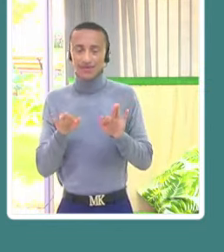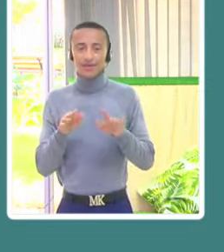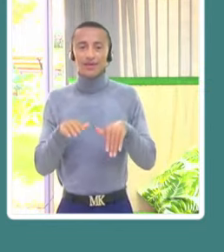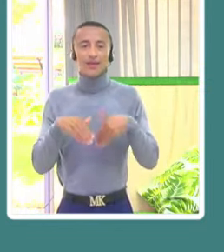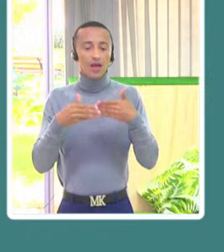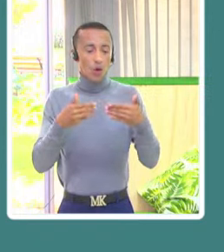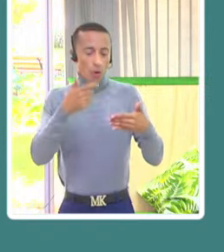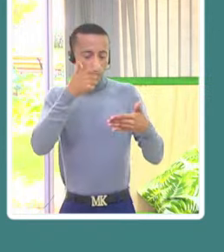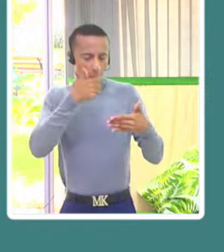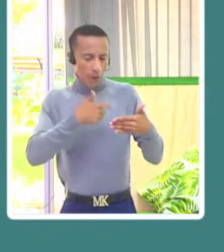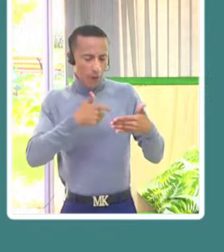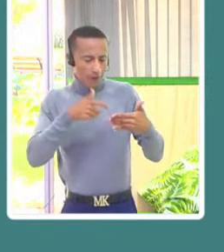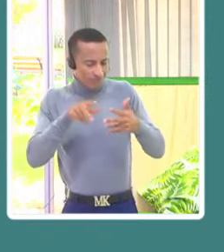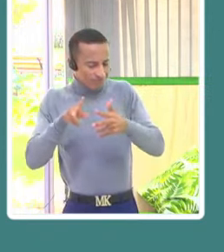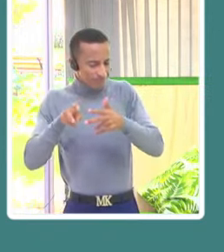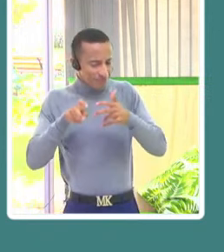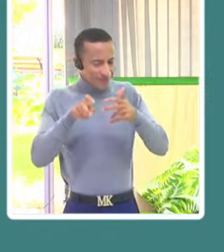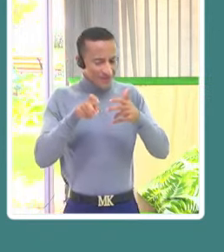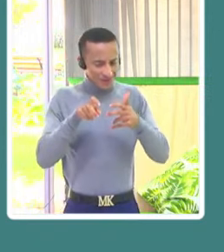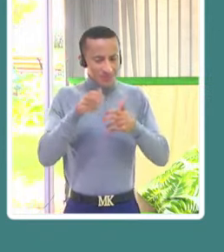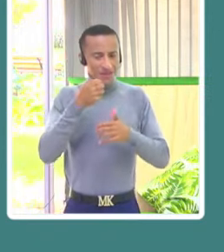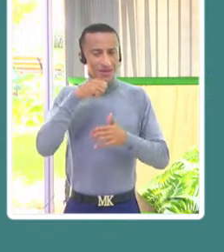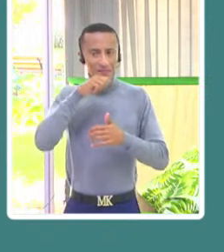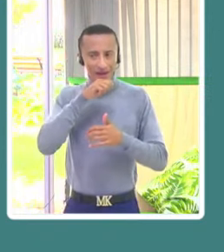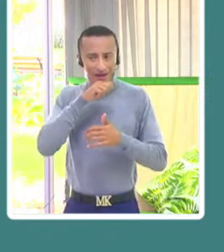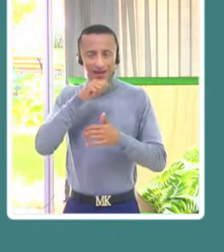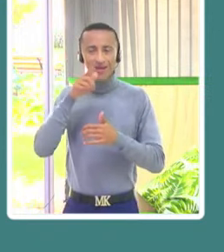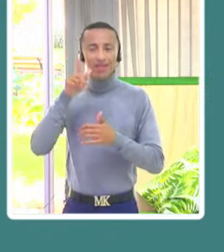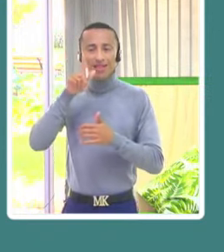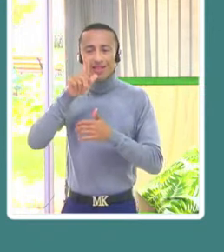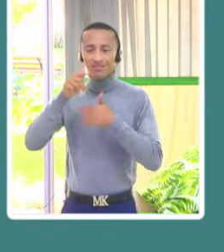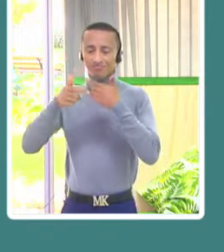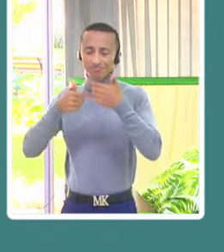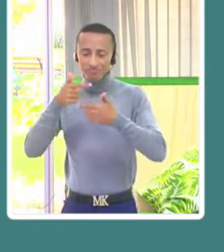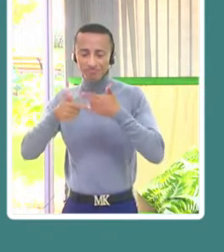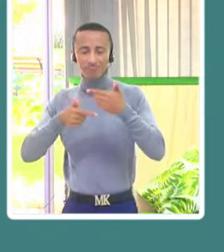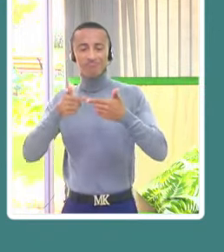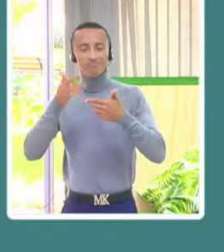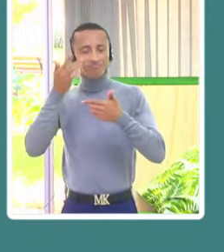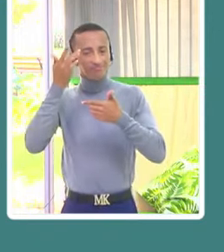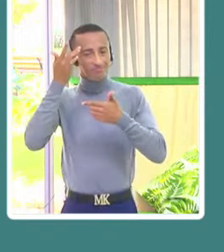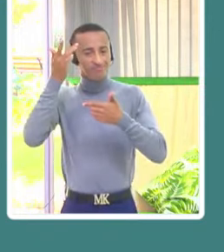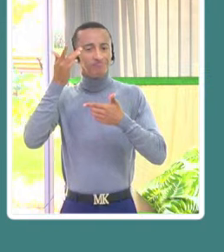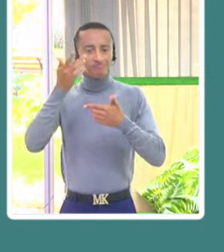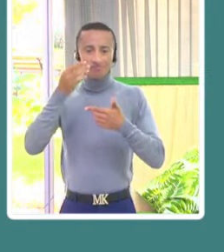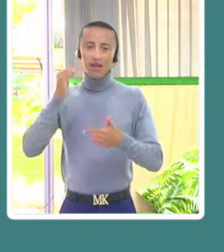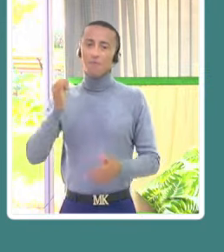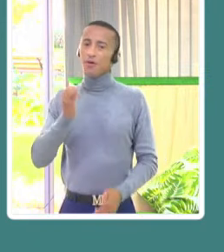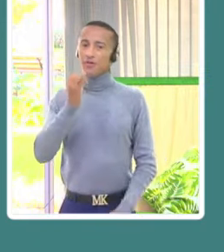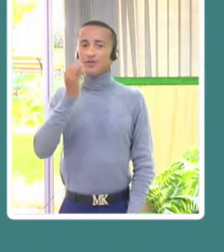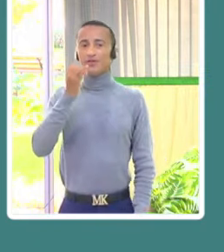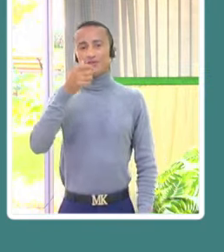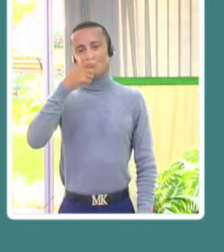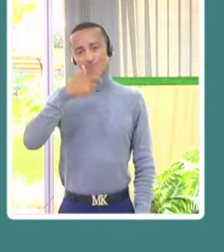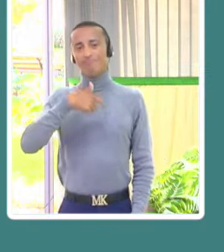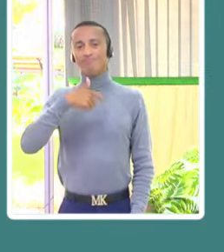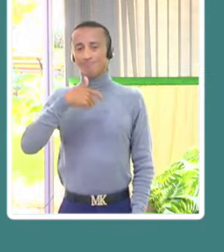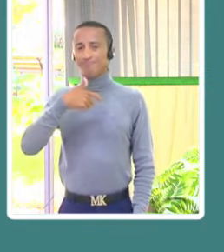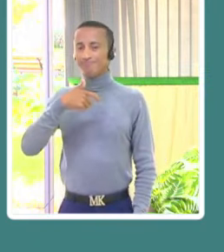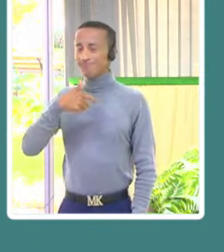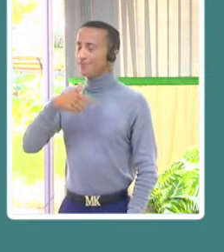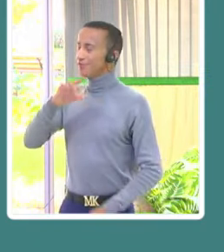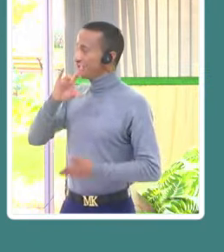it. We also think that done right, and this is important, done